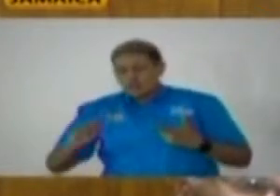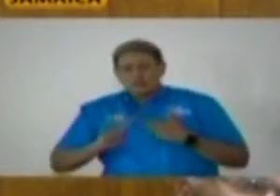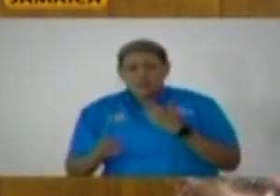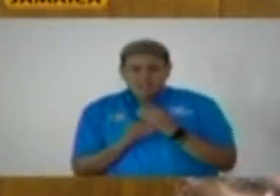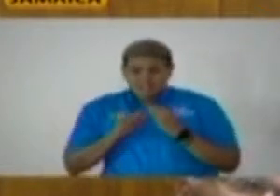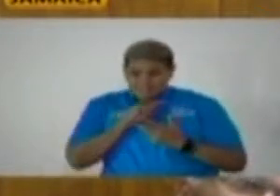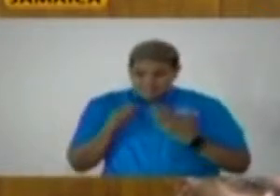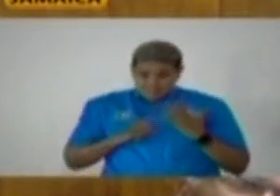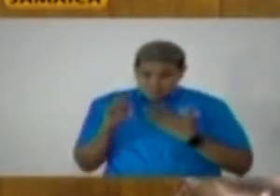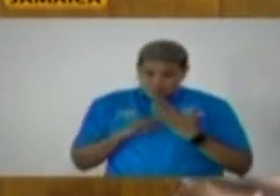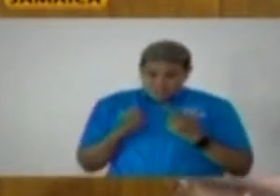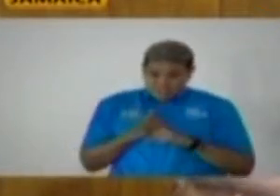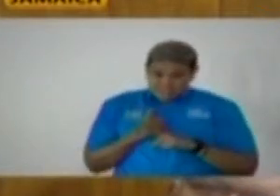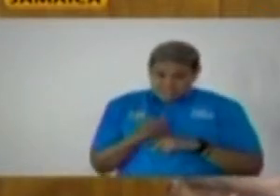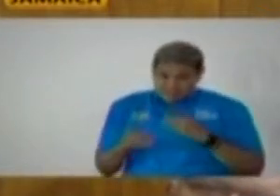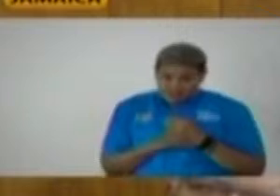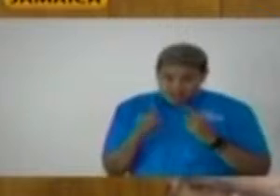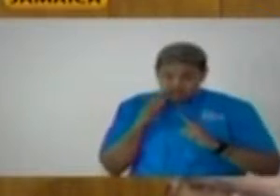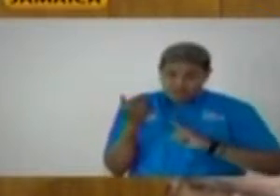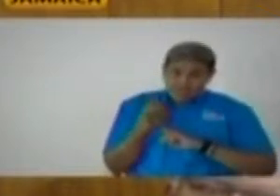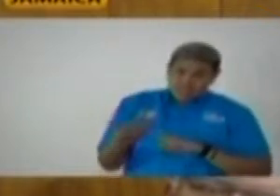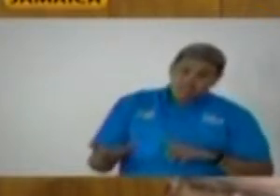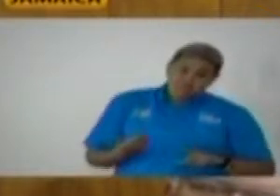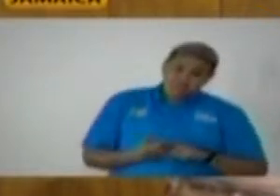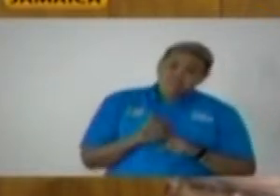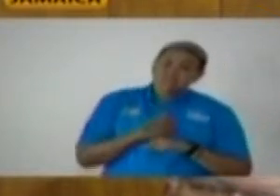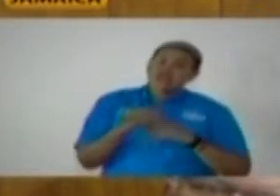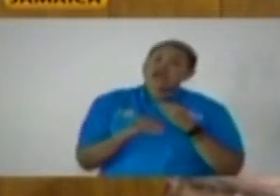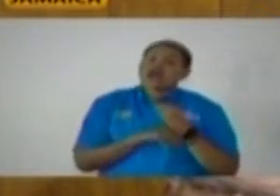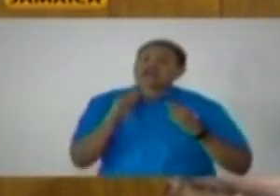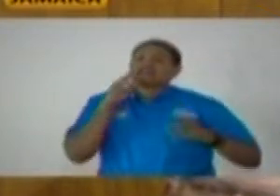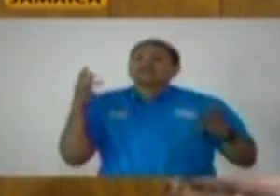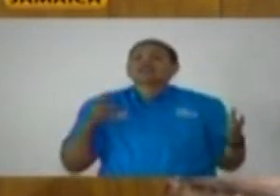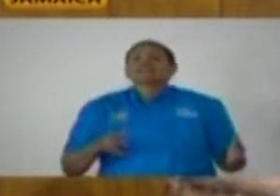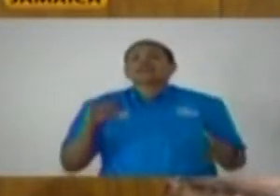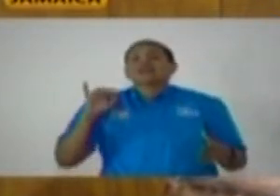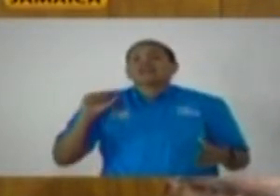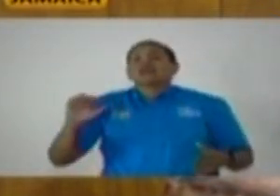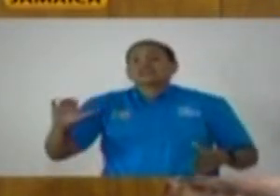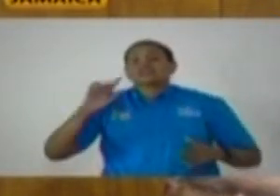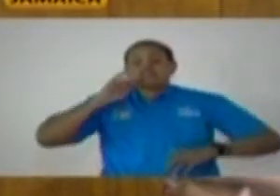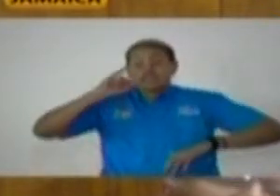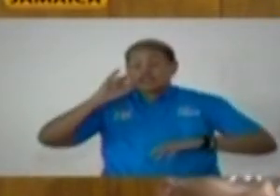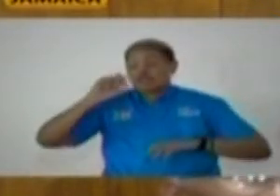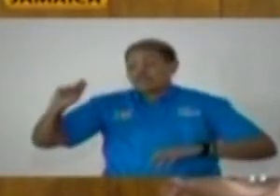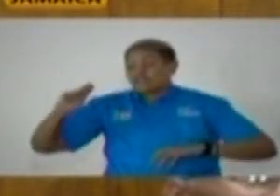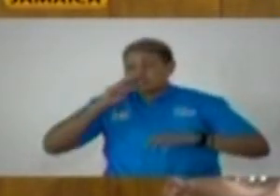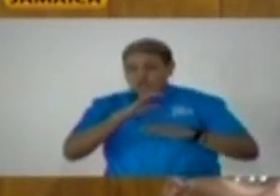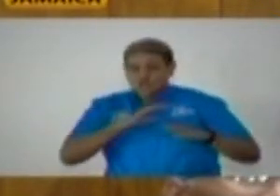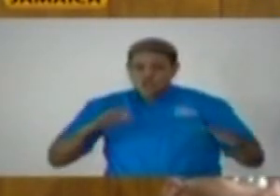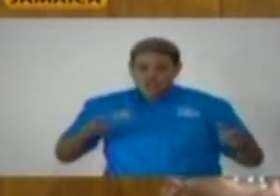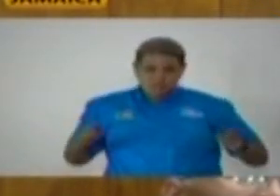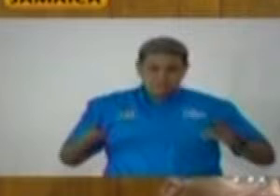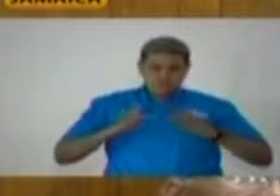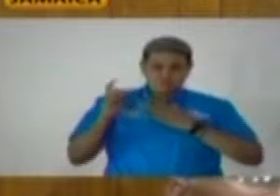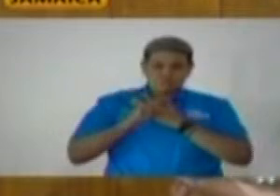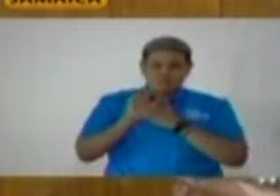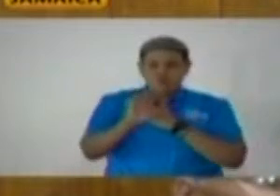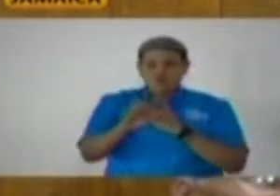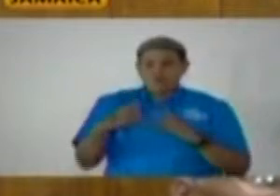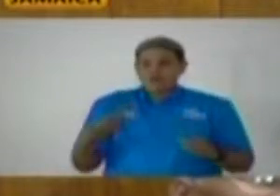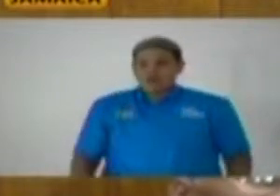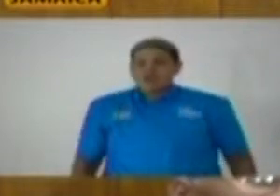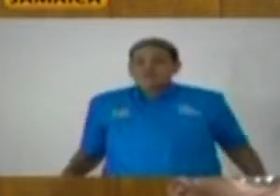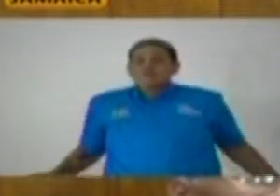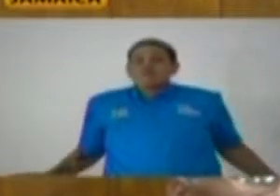these projects are an expansion of the existing NIC Irrigation Commission programs.